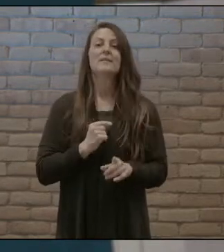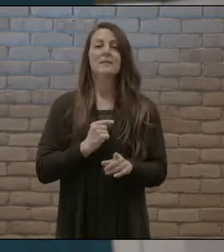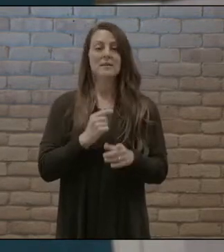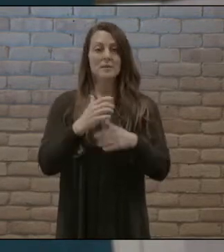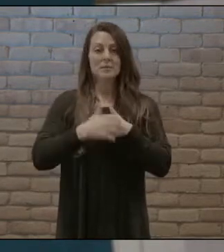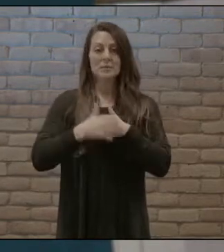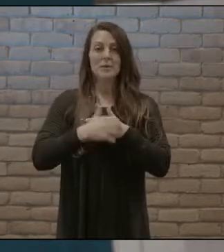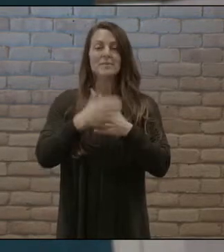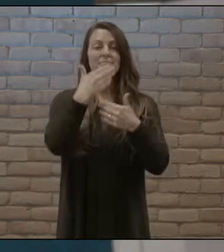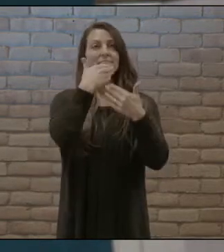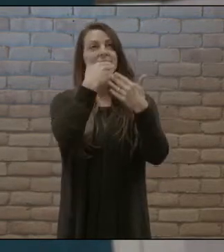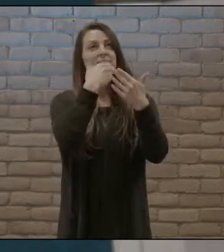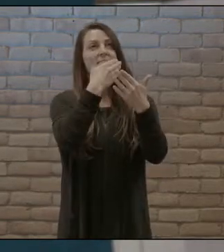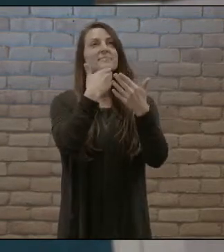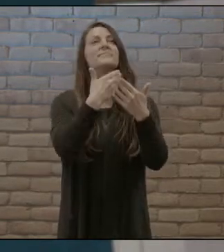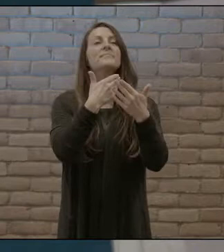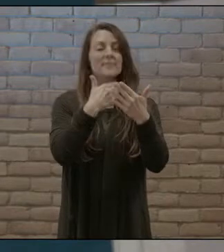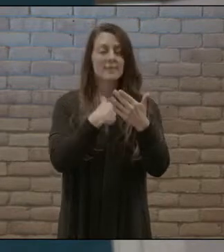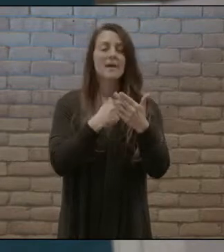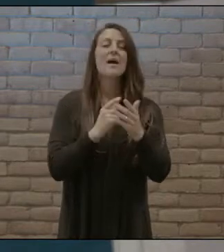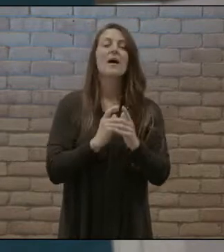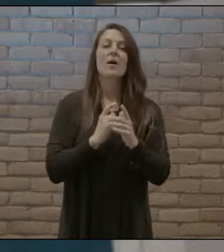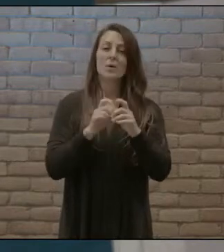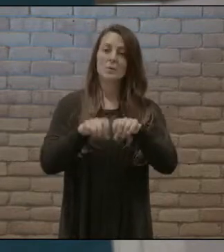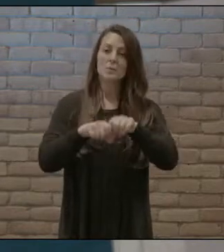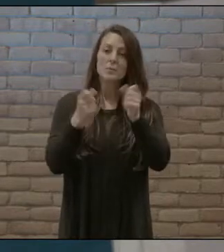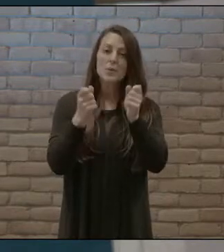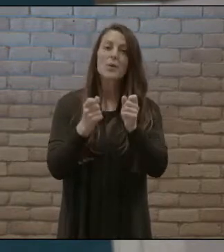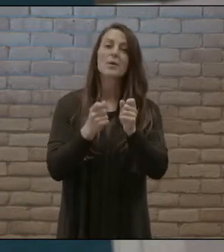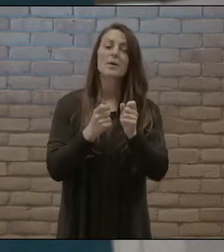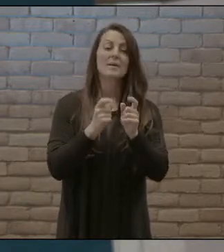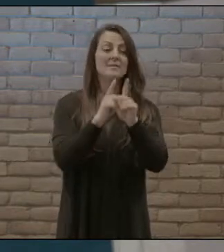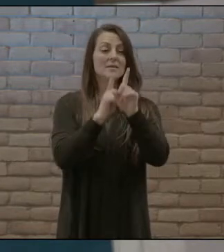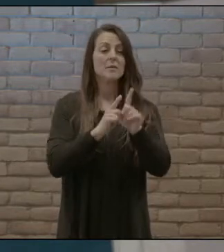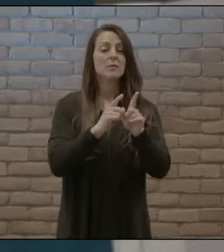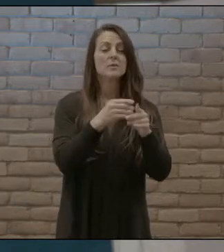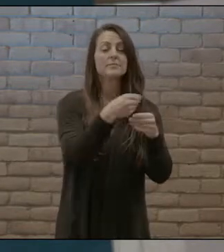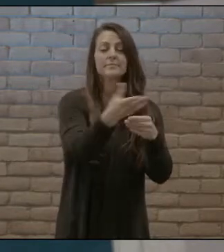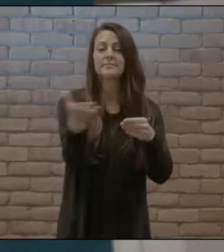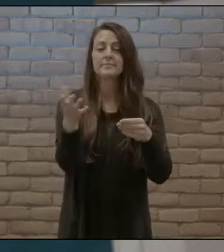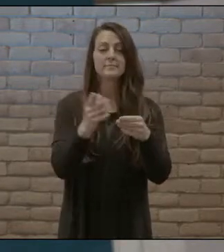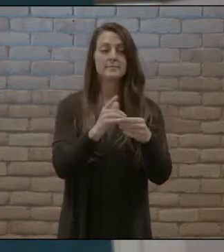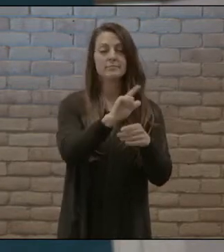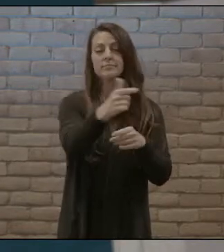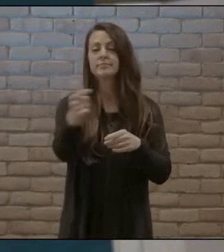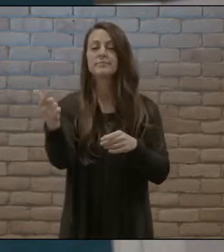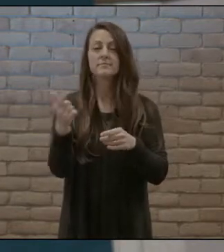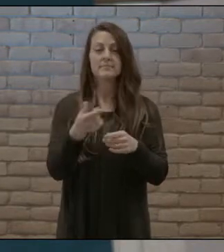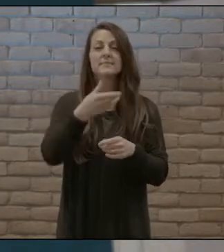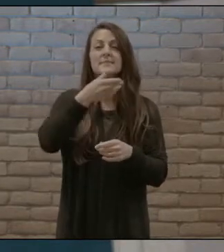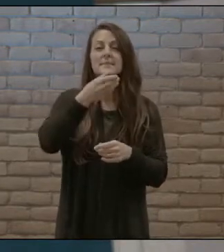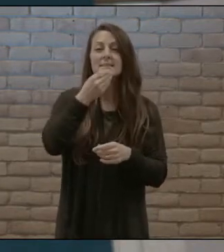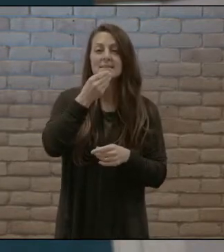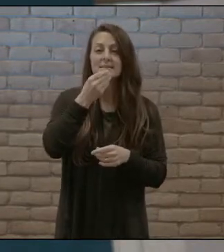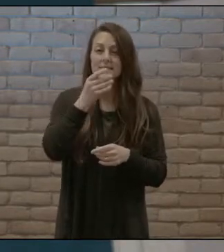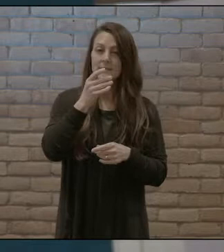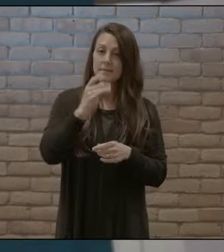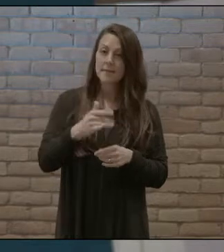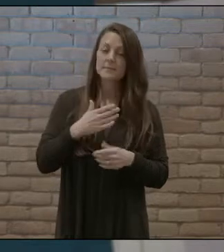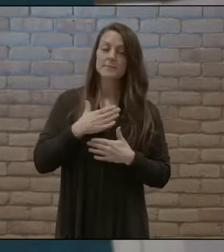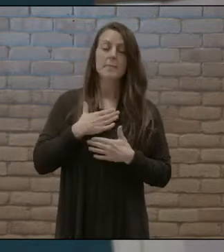given thanks, he broke it, and he gave it to his disciples, and he said, "Take and eat. This is my